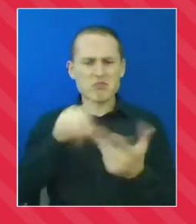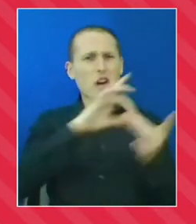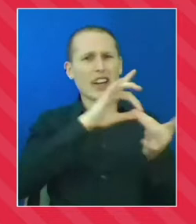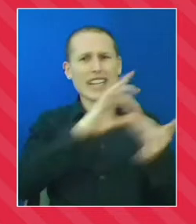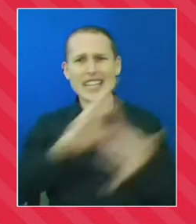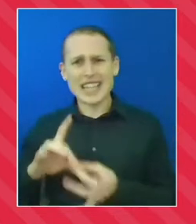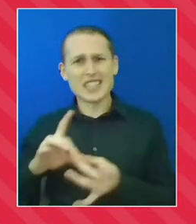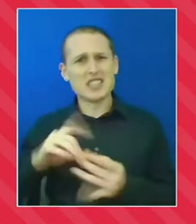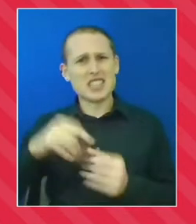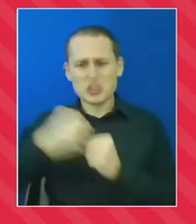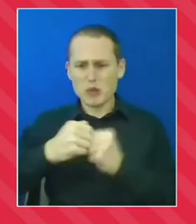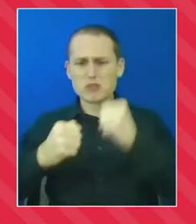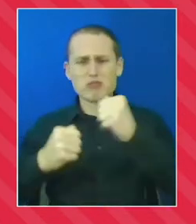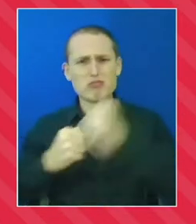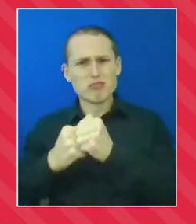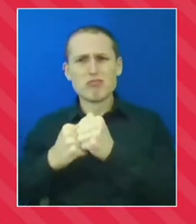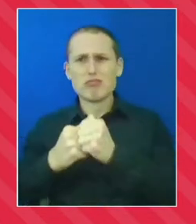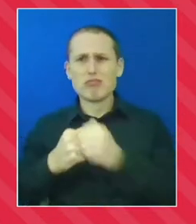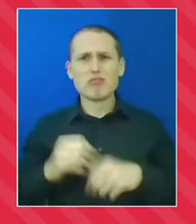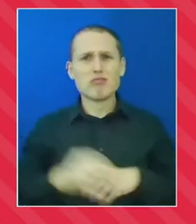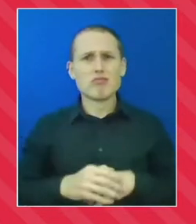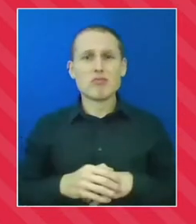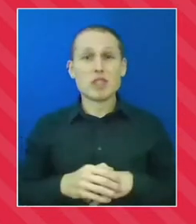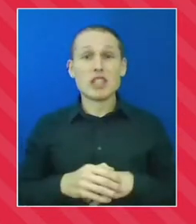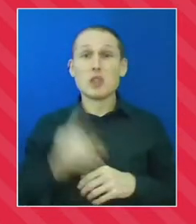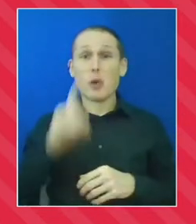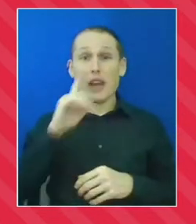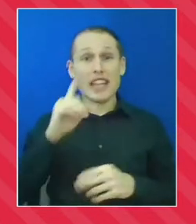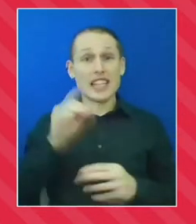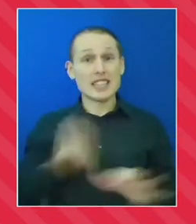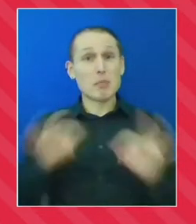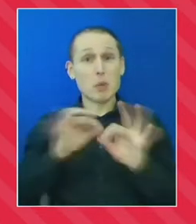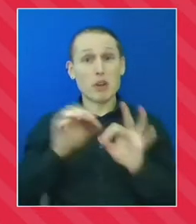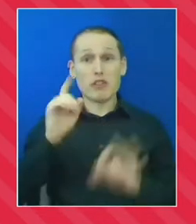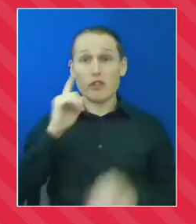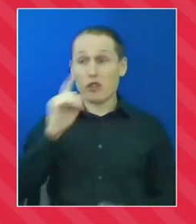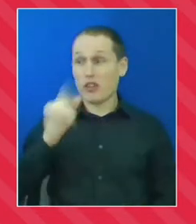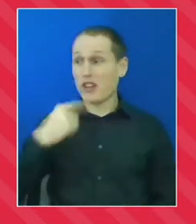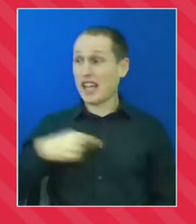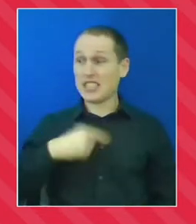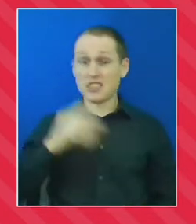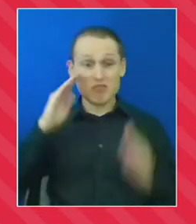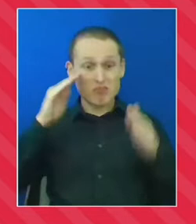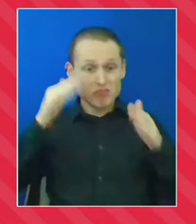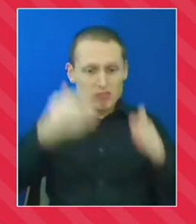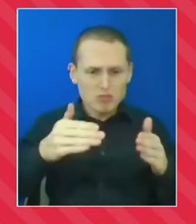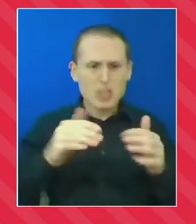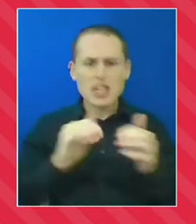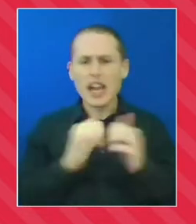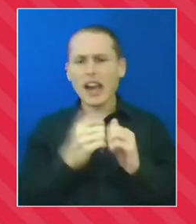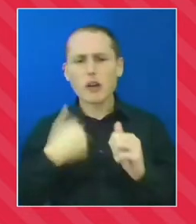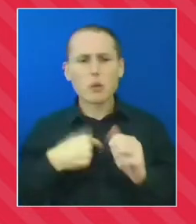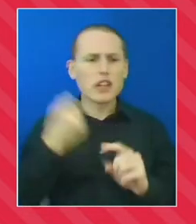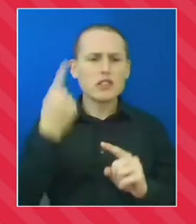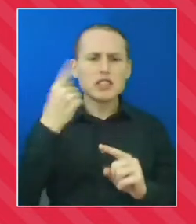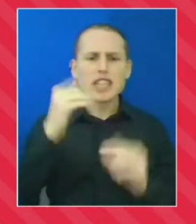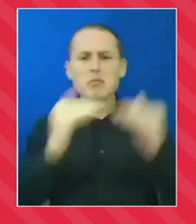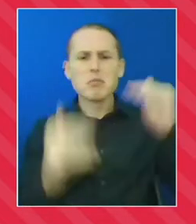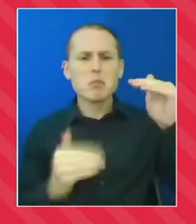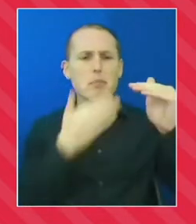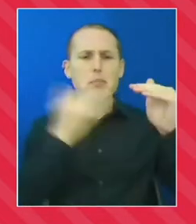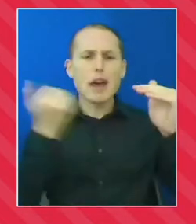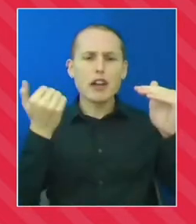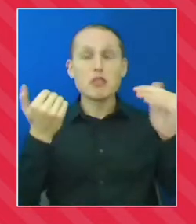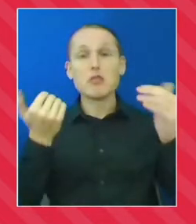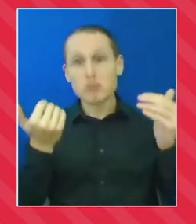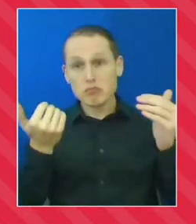important in our scope of influence, how do we understand the inequities better? And then how do we make